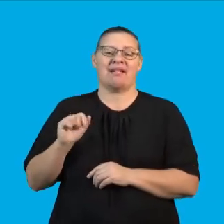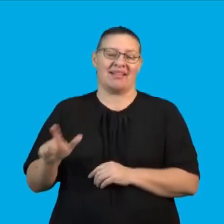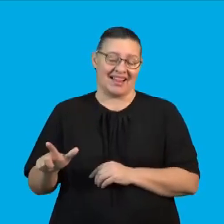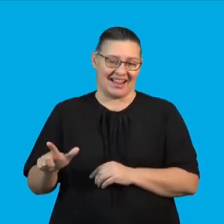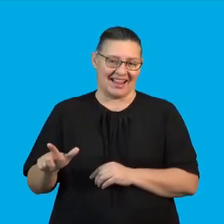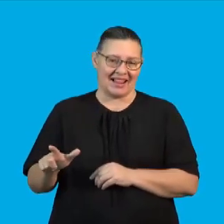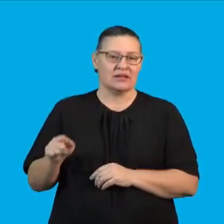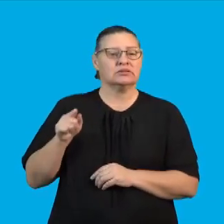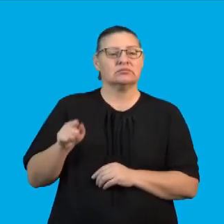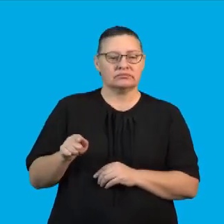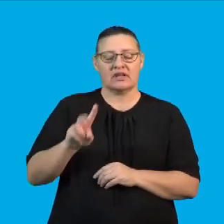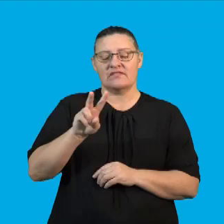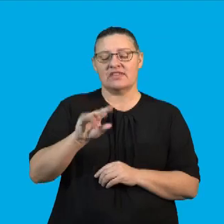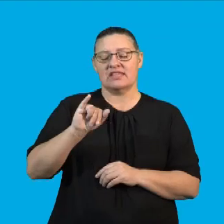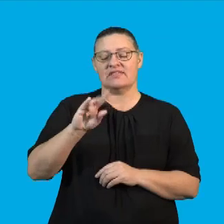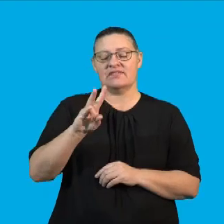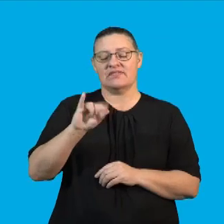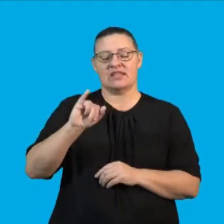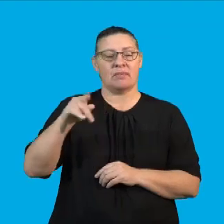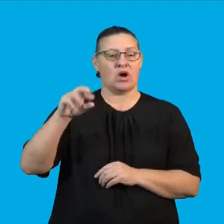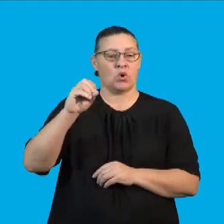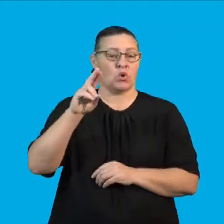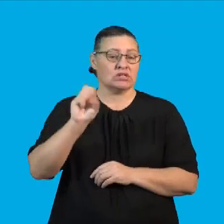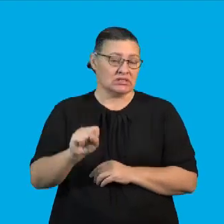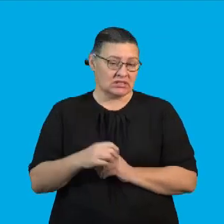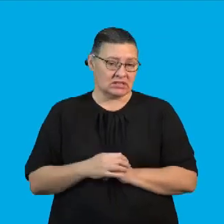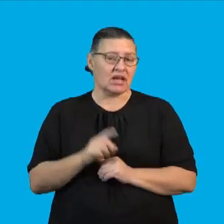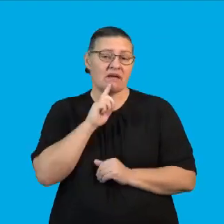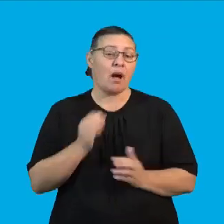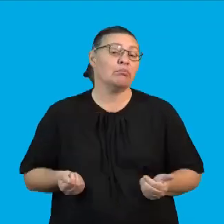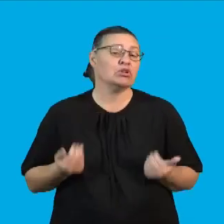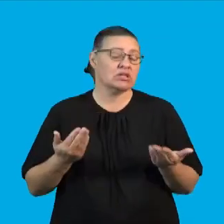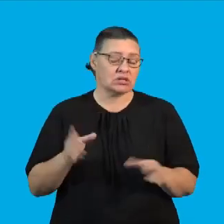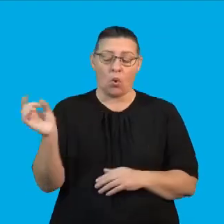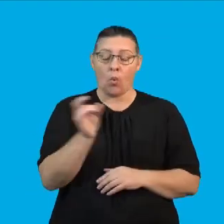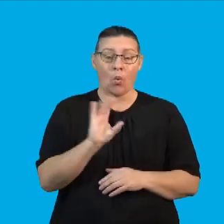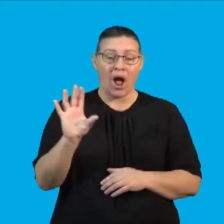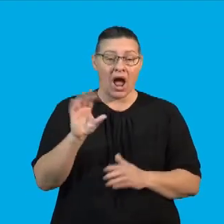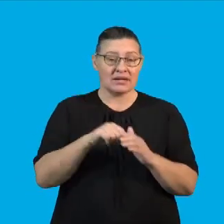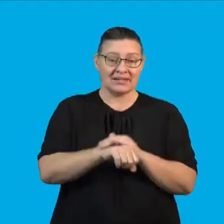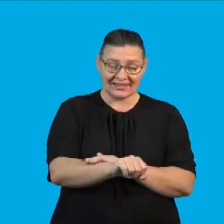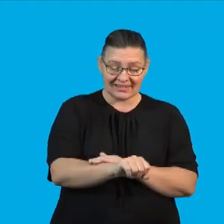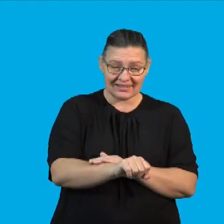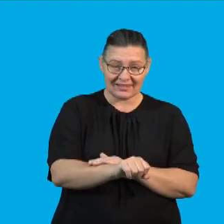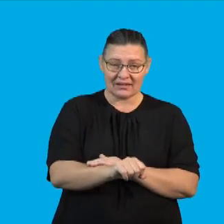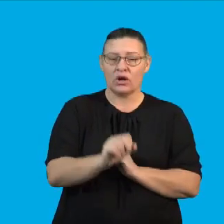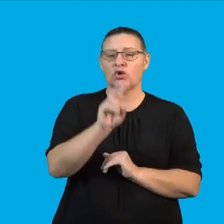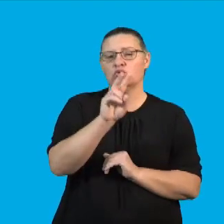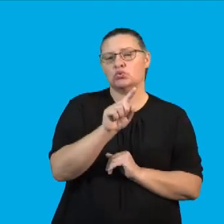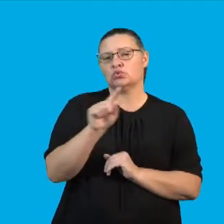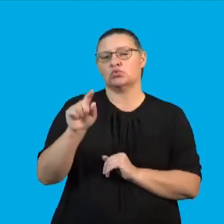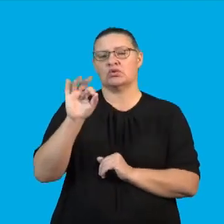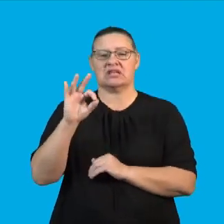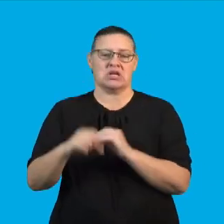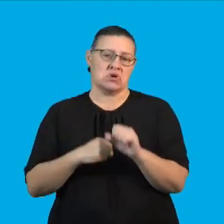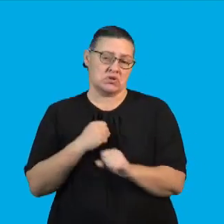mammal, is viviparous and produces 1 offspring every